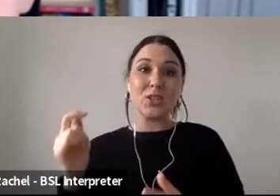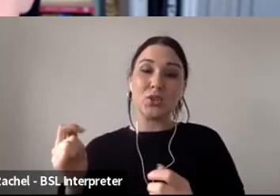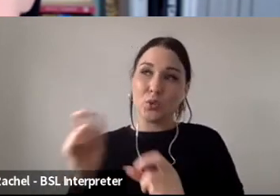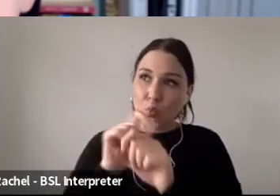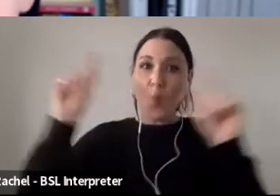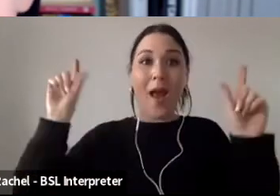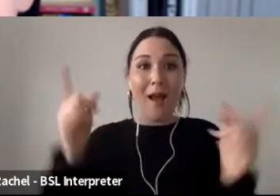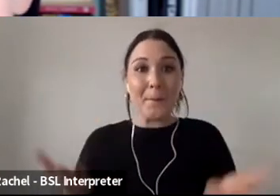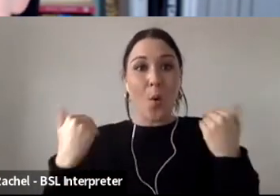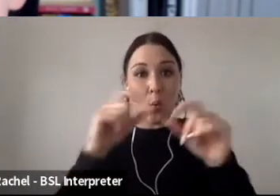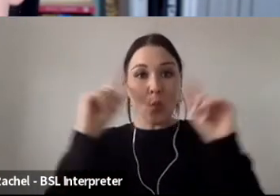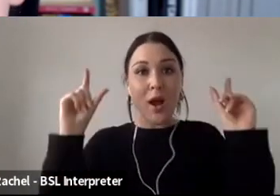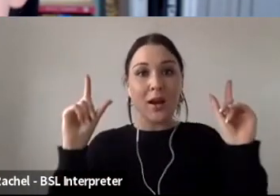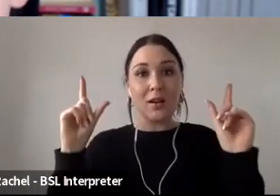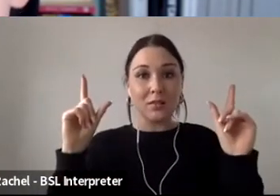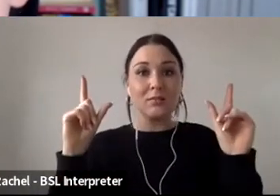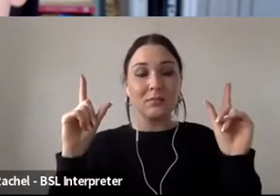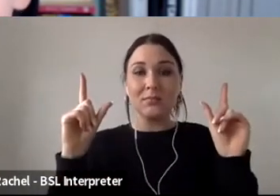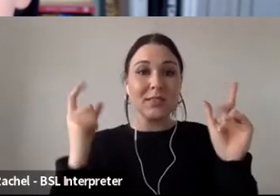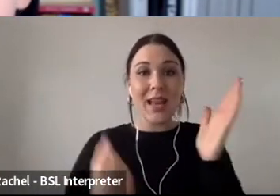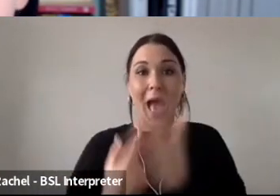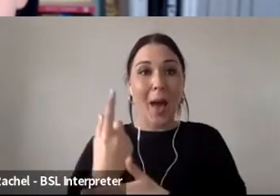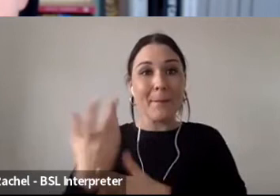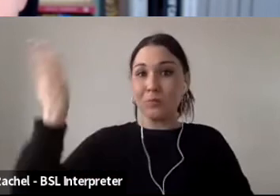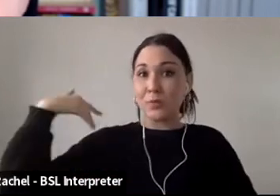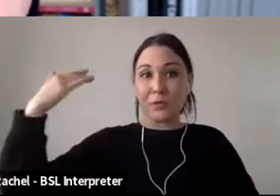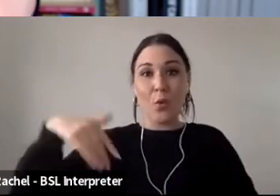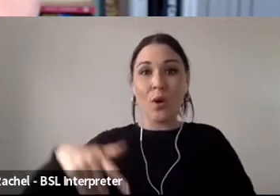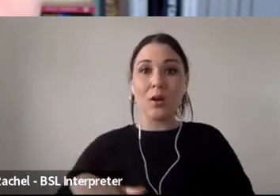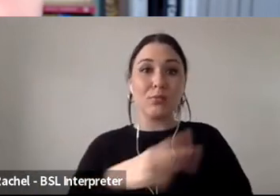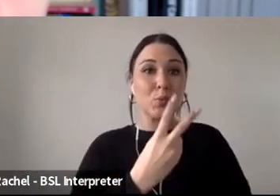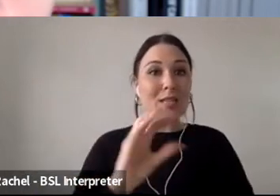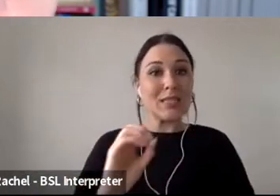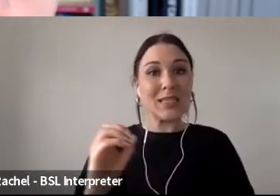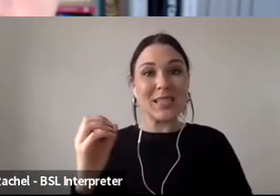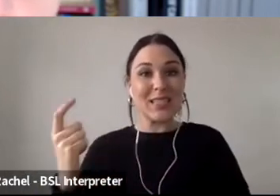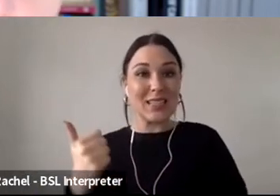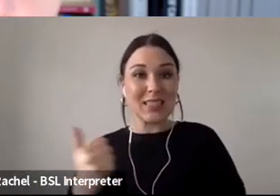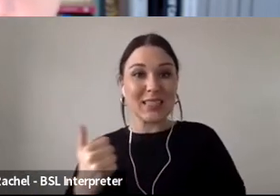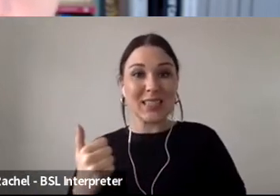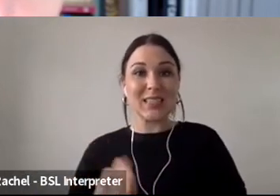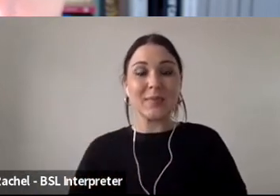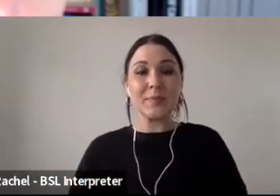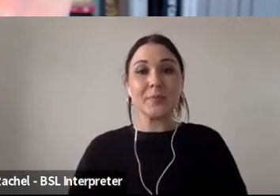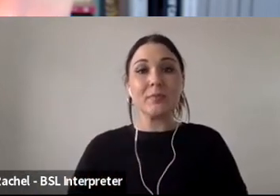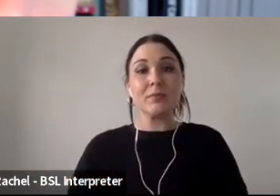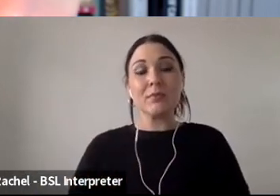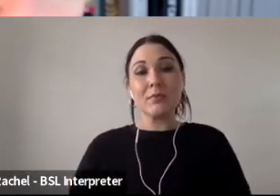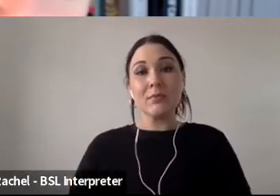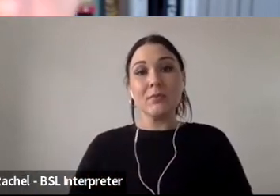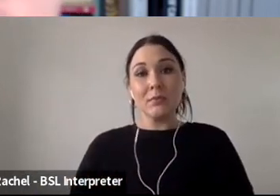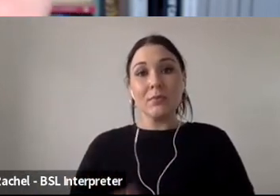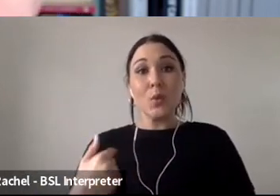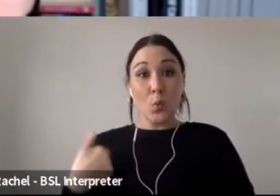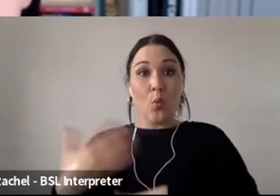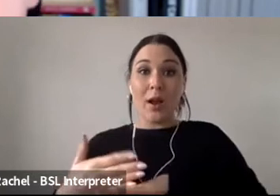of it, because it didn't happen as well as we all wanted it to back in 2016. Yeah, we'll be